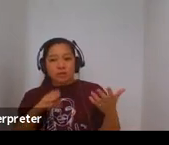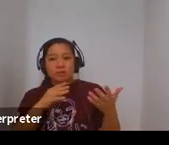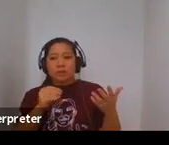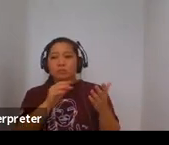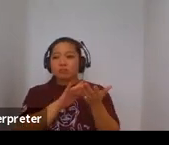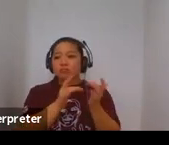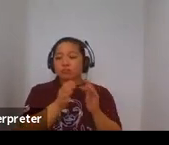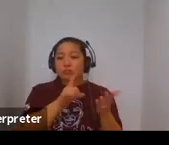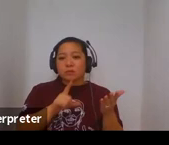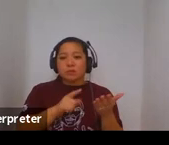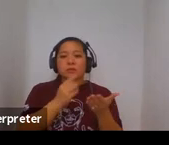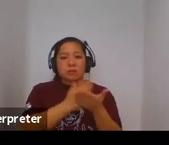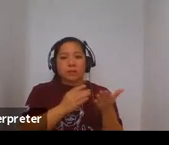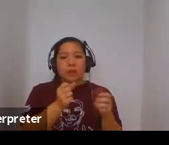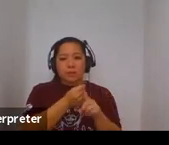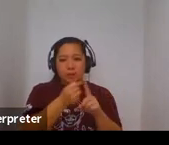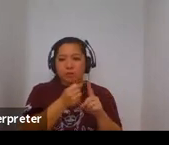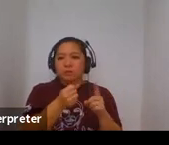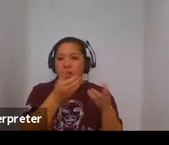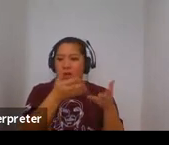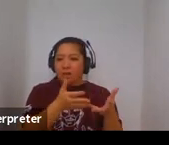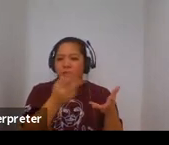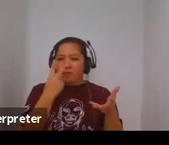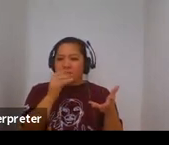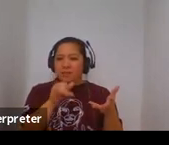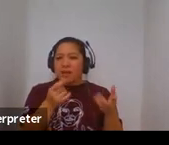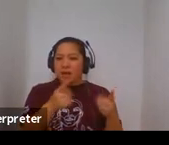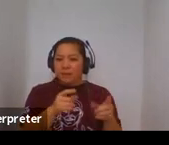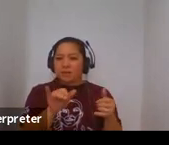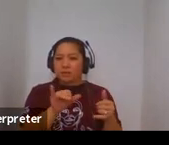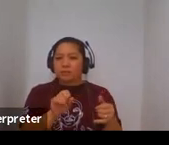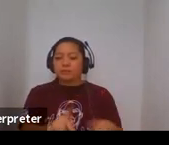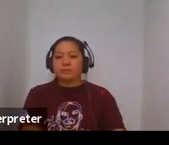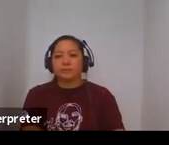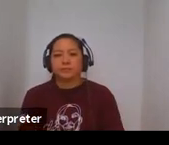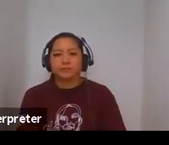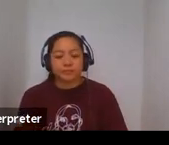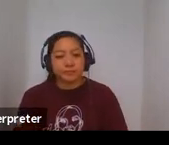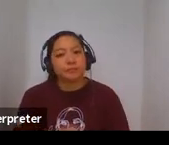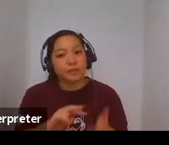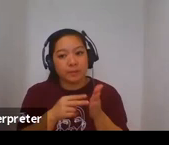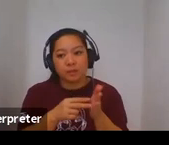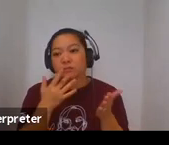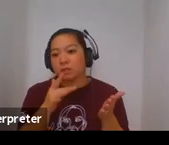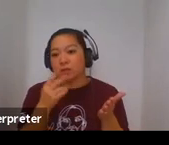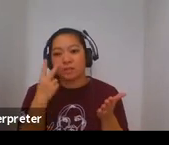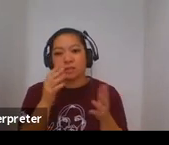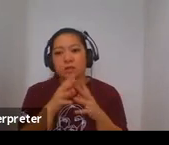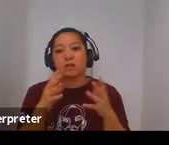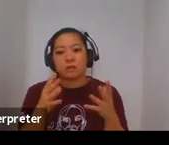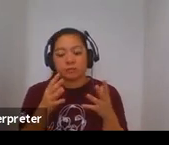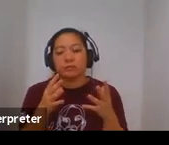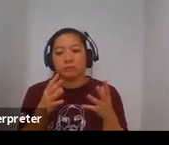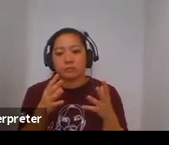somewhat exists there? So do you see this as a trend as well? I mean, unfortunately, I see it in a